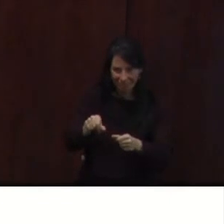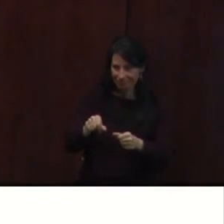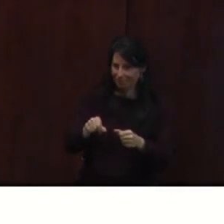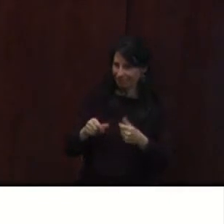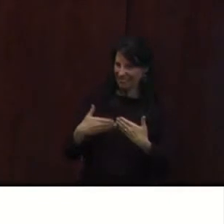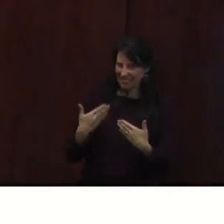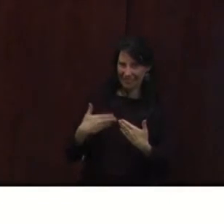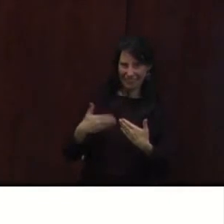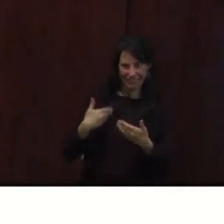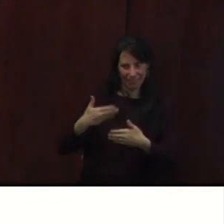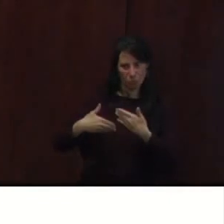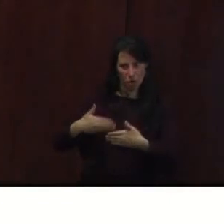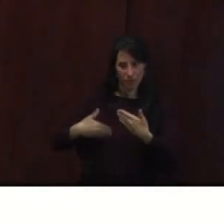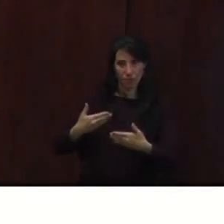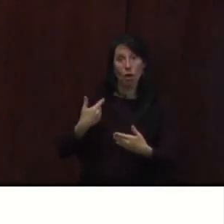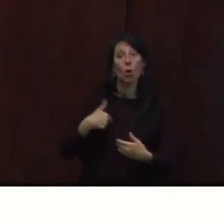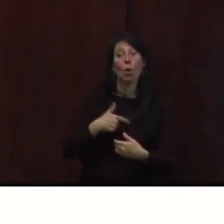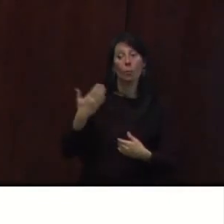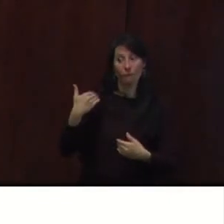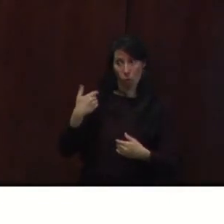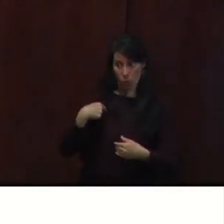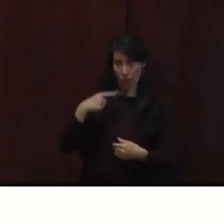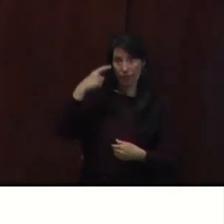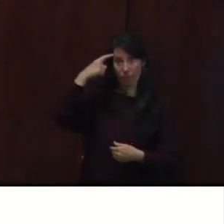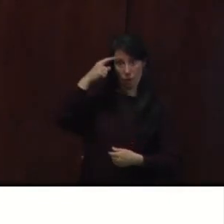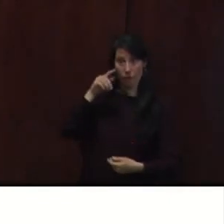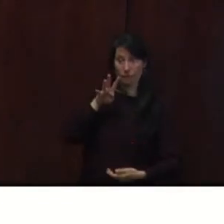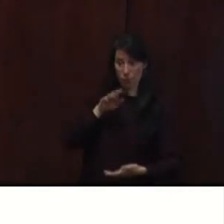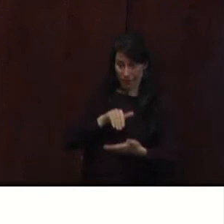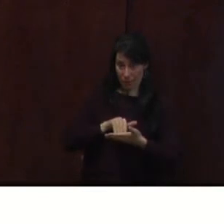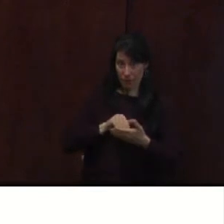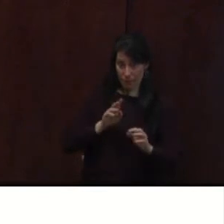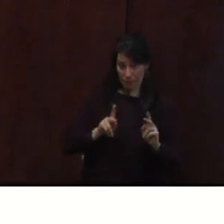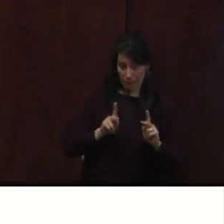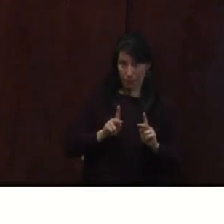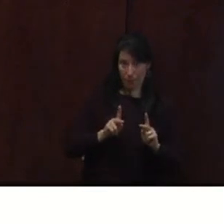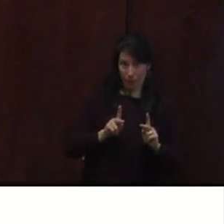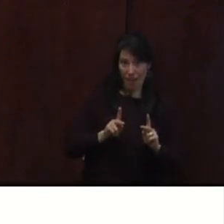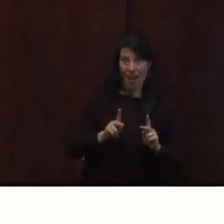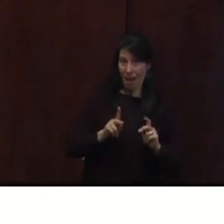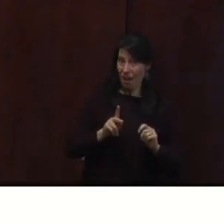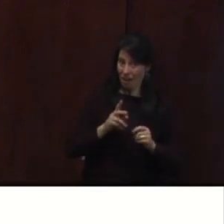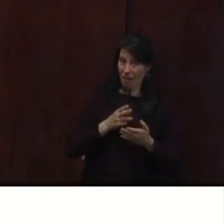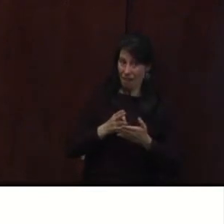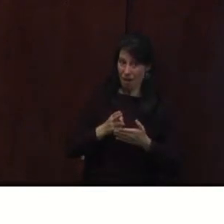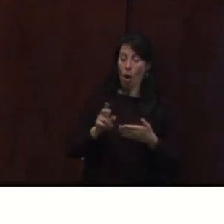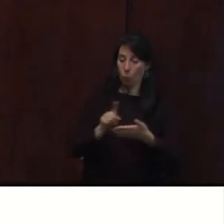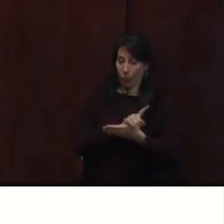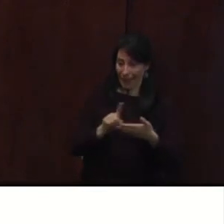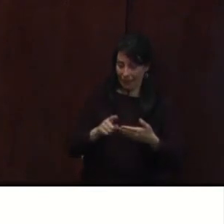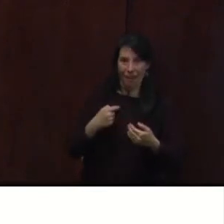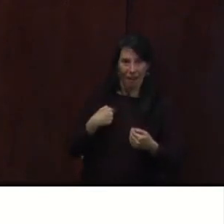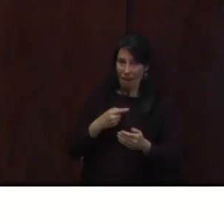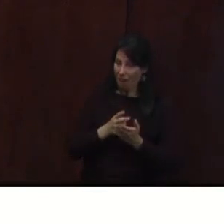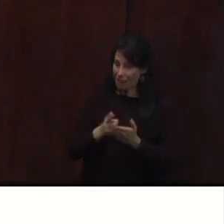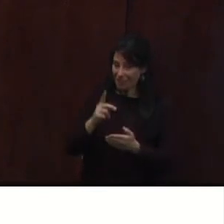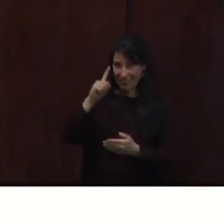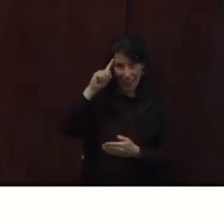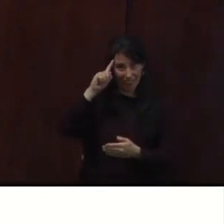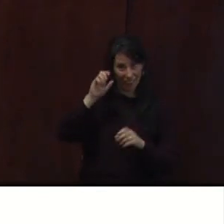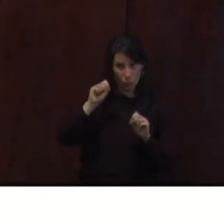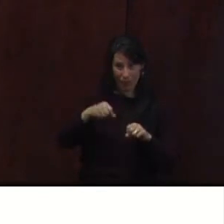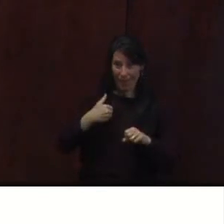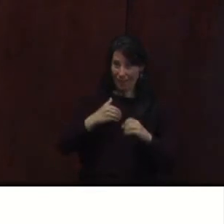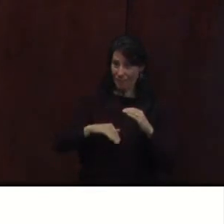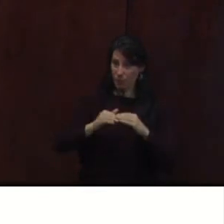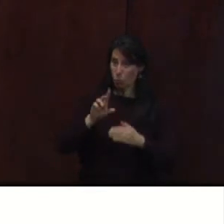so what we thought was 4,000 a week. From what we've seen, I think we can easily do 1,000 a day there for a total of 5,000 a week, and potentially